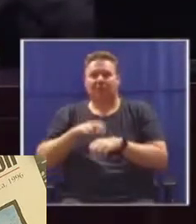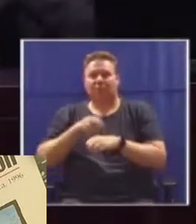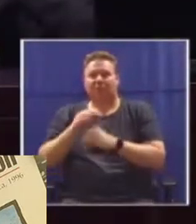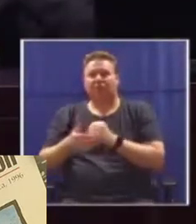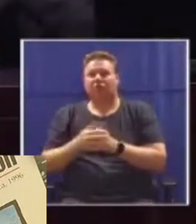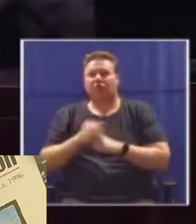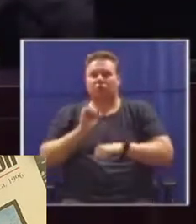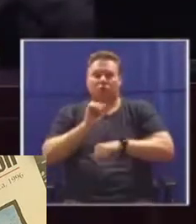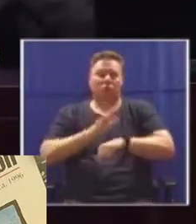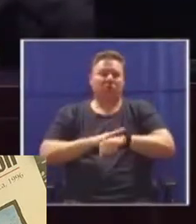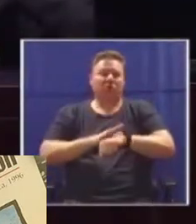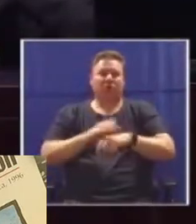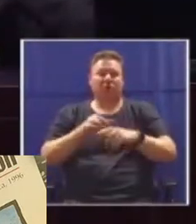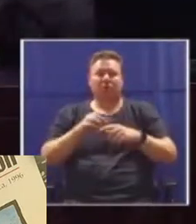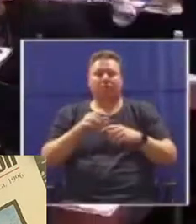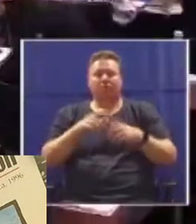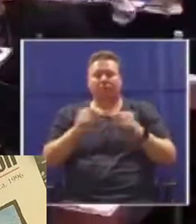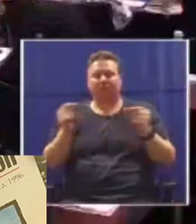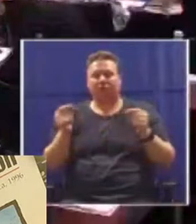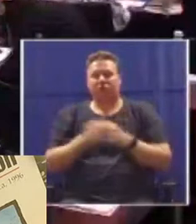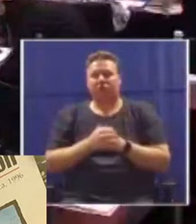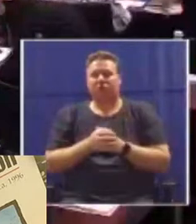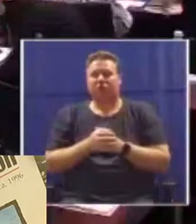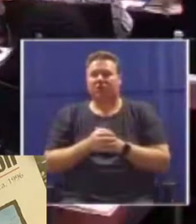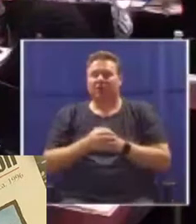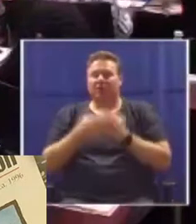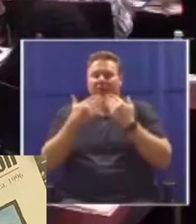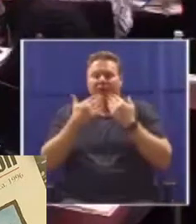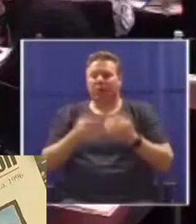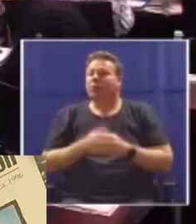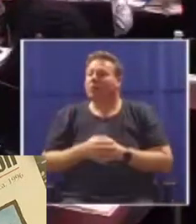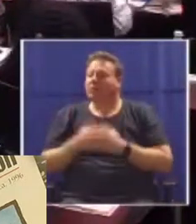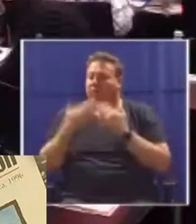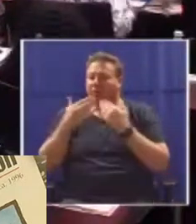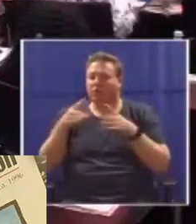Thank you. Thank you, Chair.